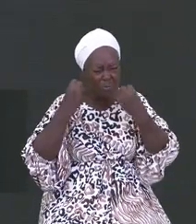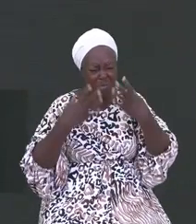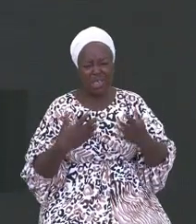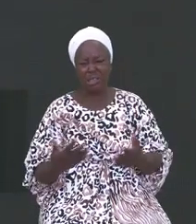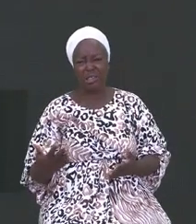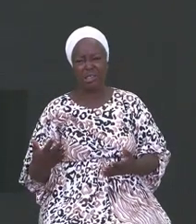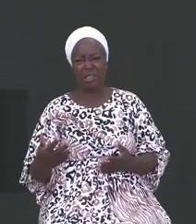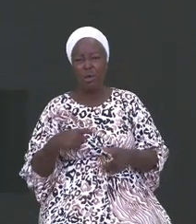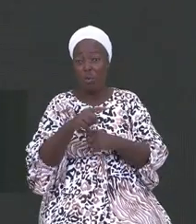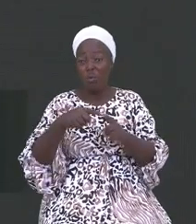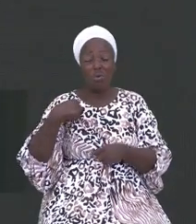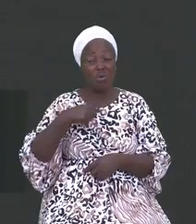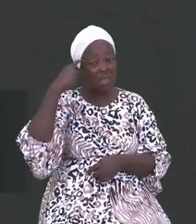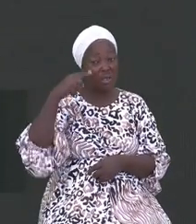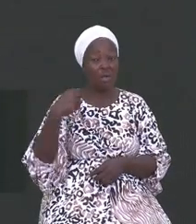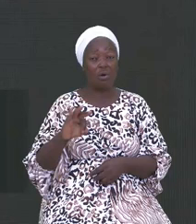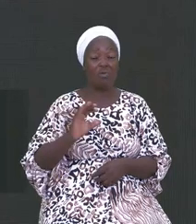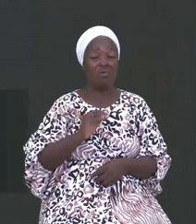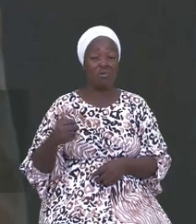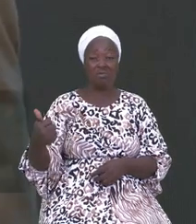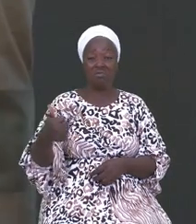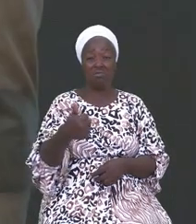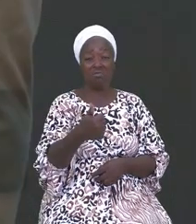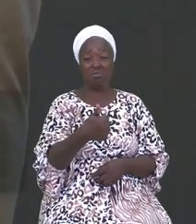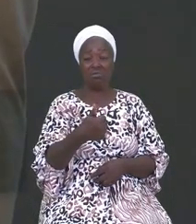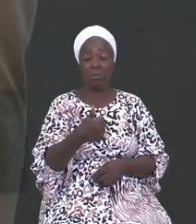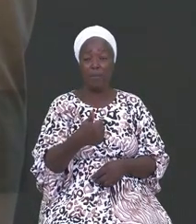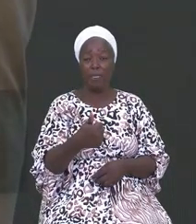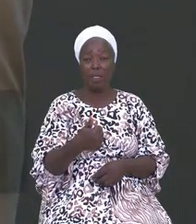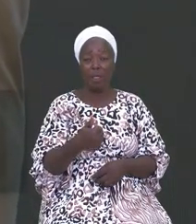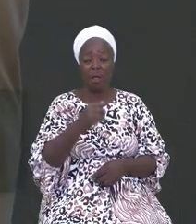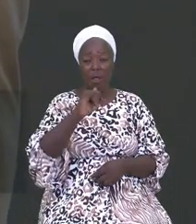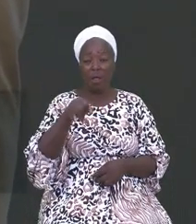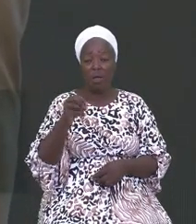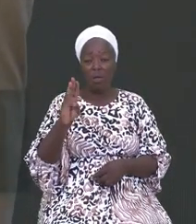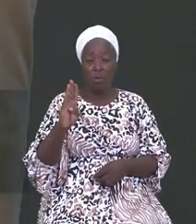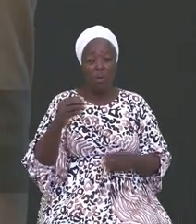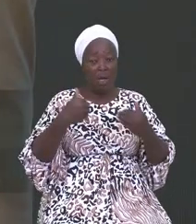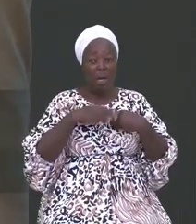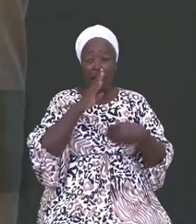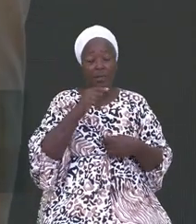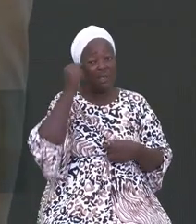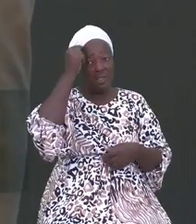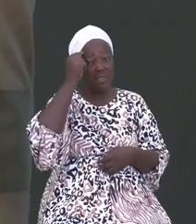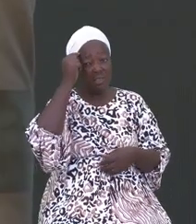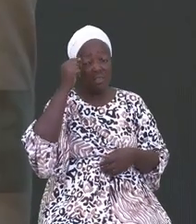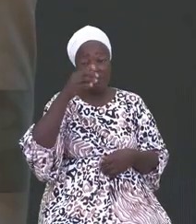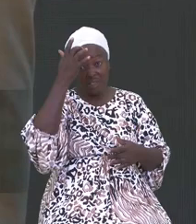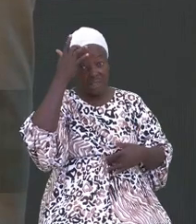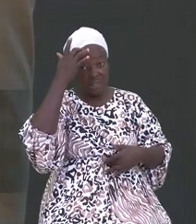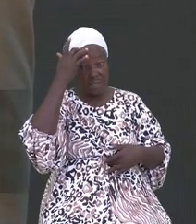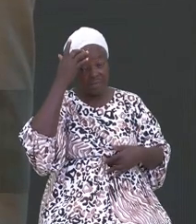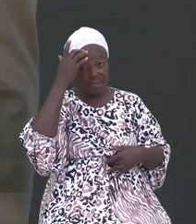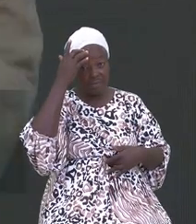we think of ourselves. Job had been sick, boils all over